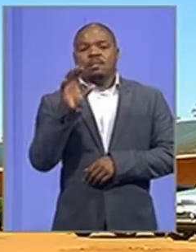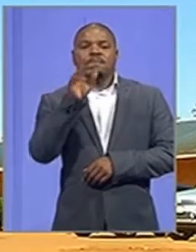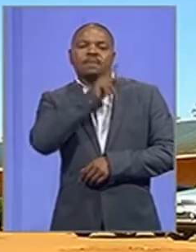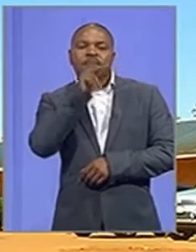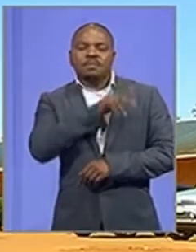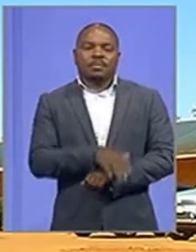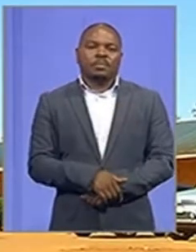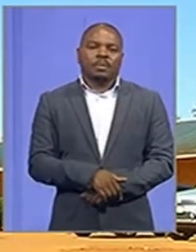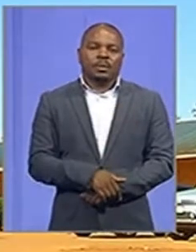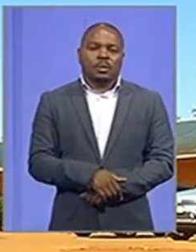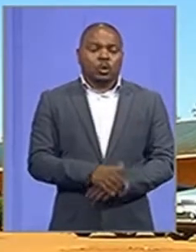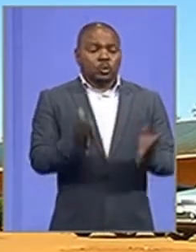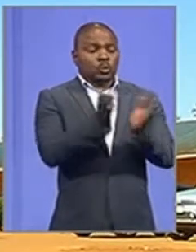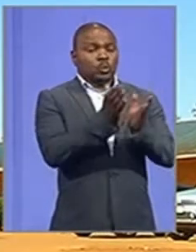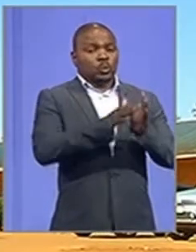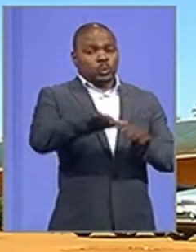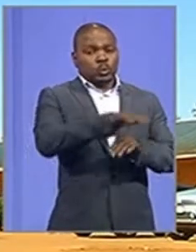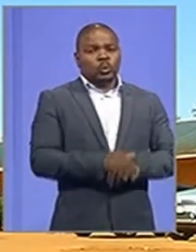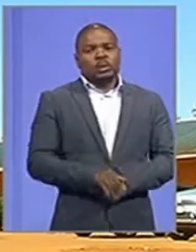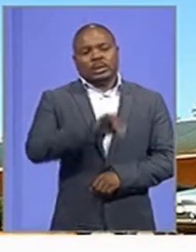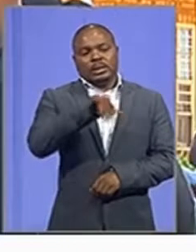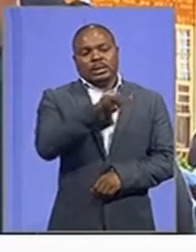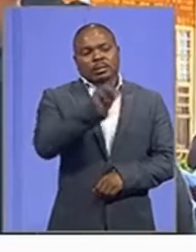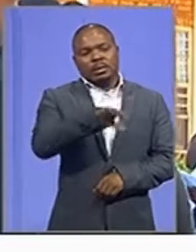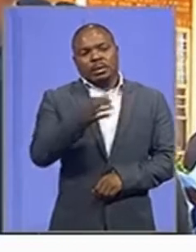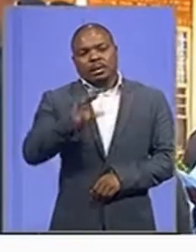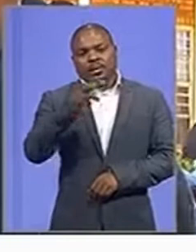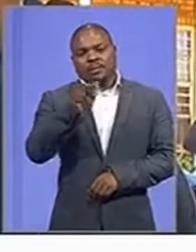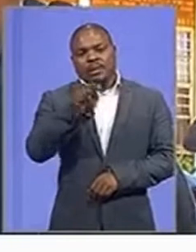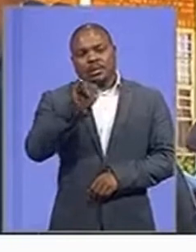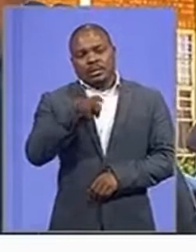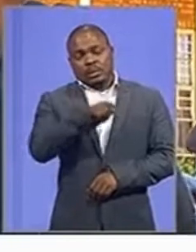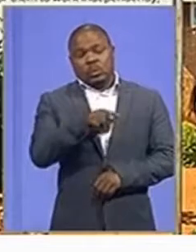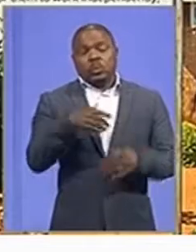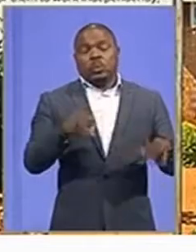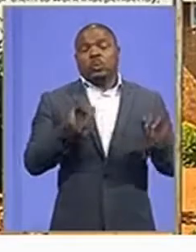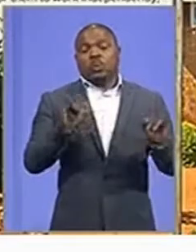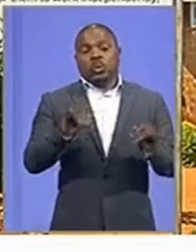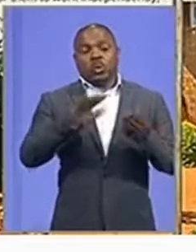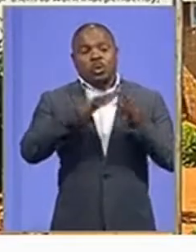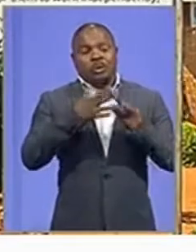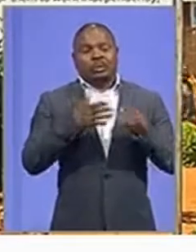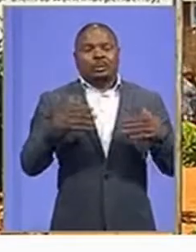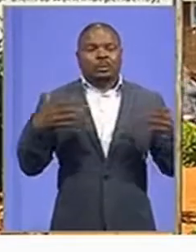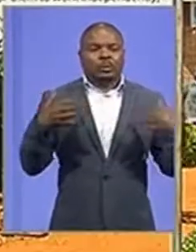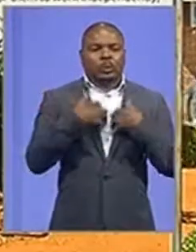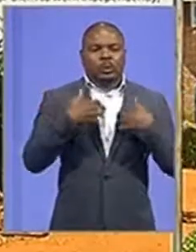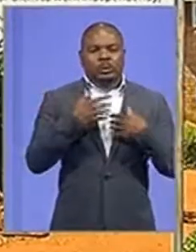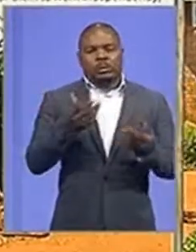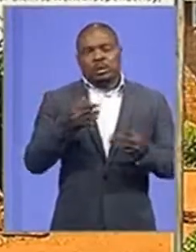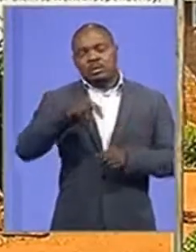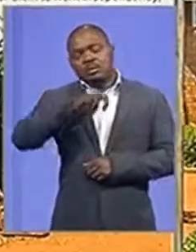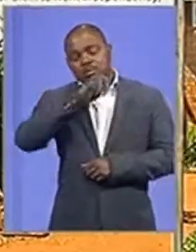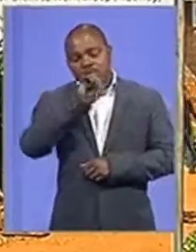Maikutlo a kwa godimo mo sekolong se segolo sa Jim Chavani. Baagi ba mo letshogong fa a ne a bua mo boemong jwa batsadi kgosi ya selegae